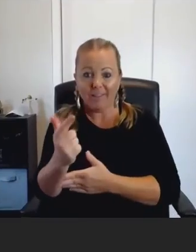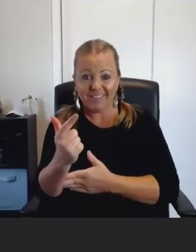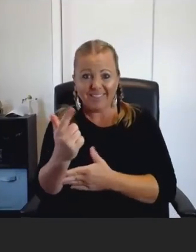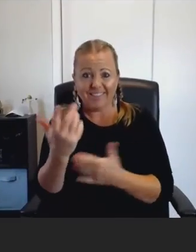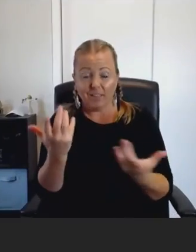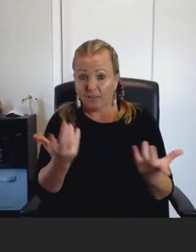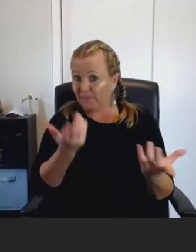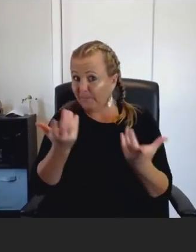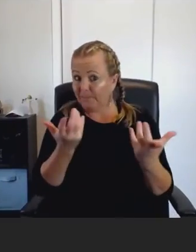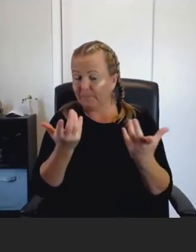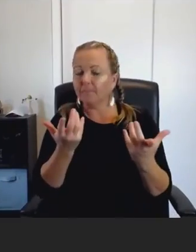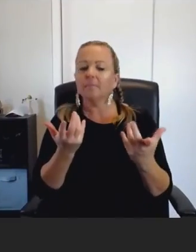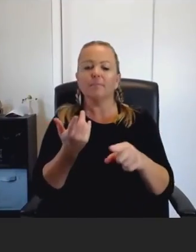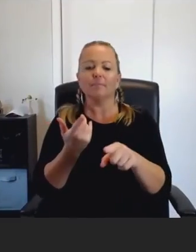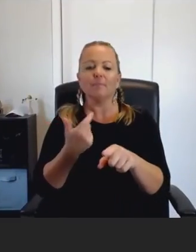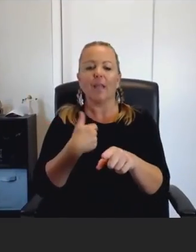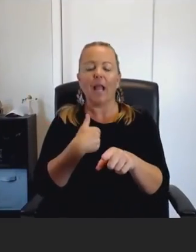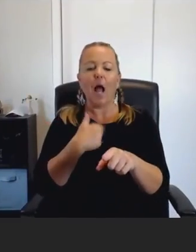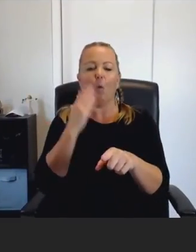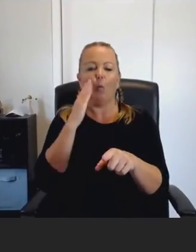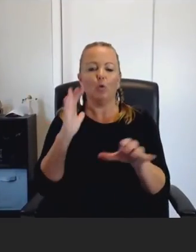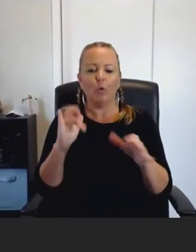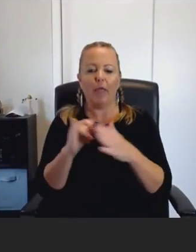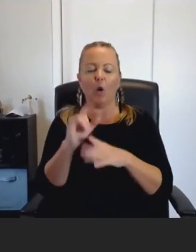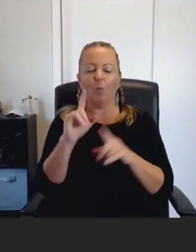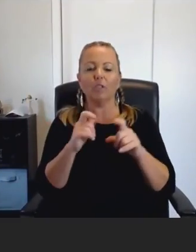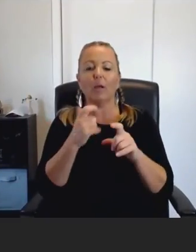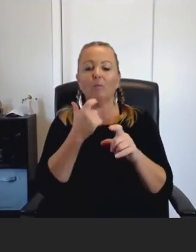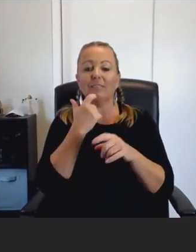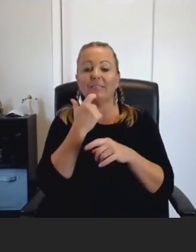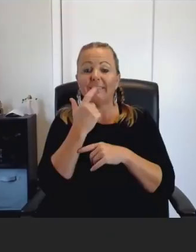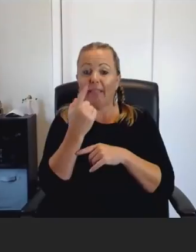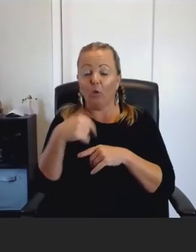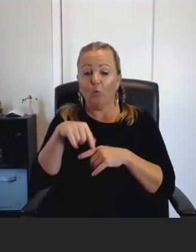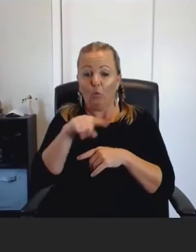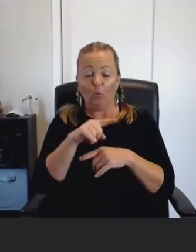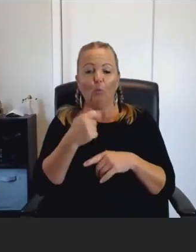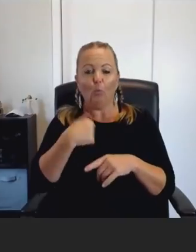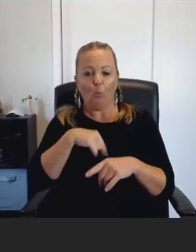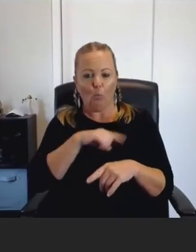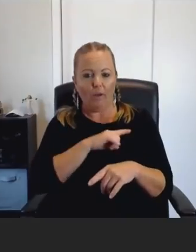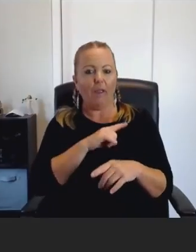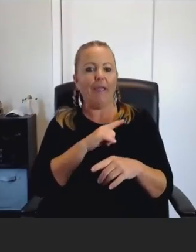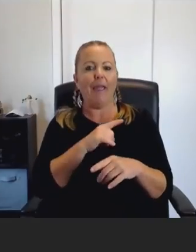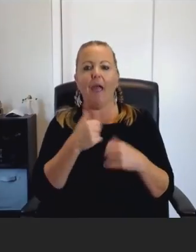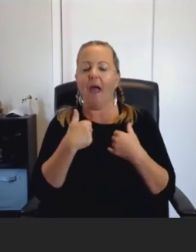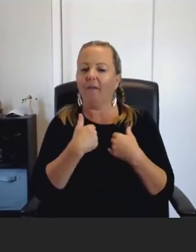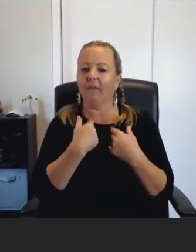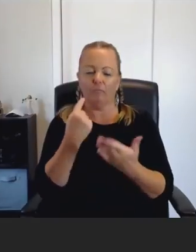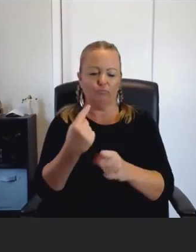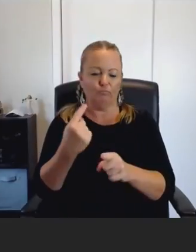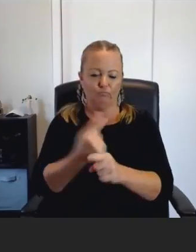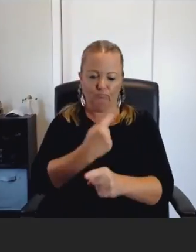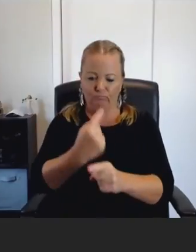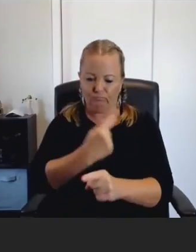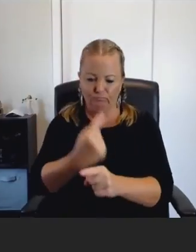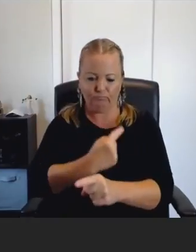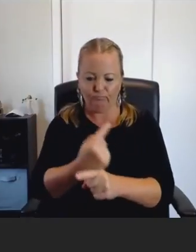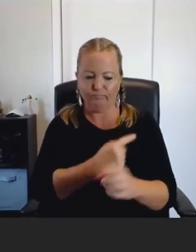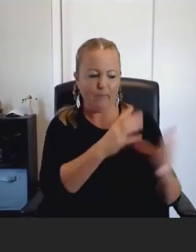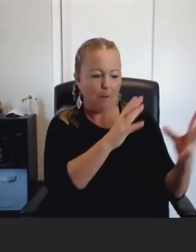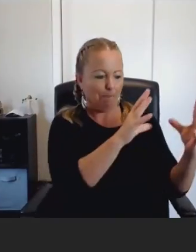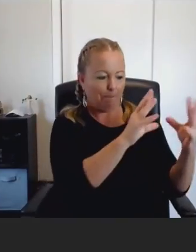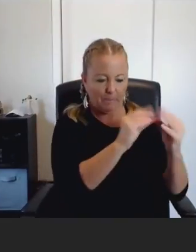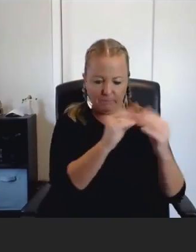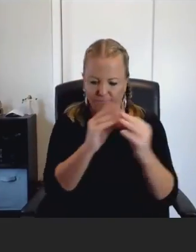Yeah, and I will take that question. I can tell you that we are having regular conversations and working closely with all